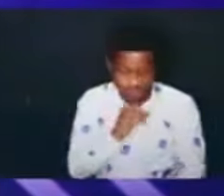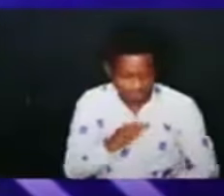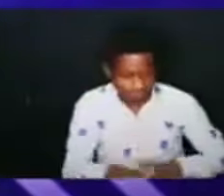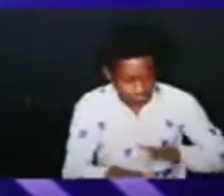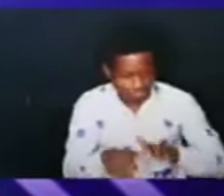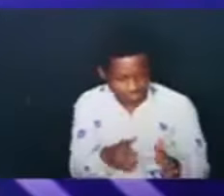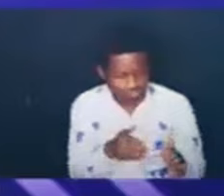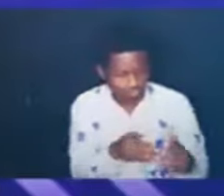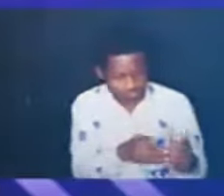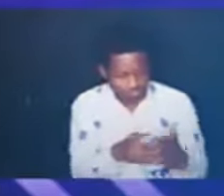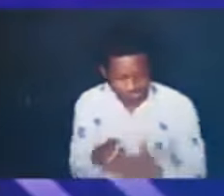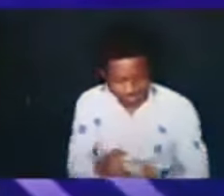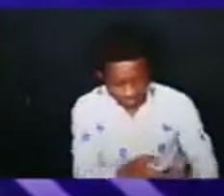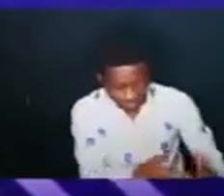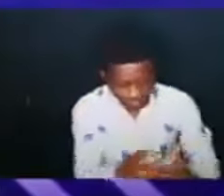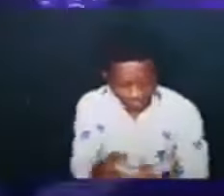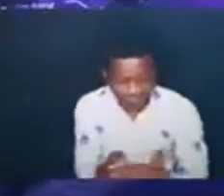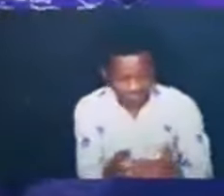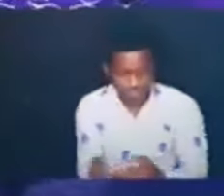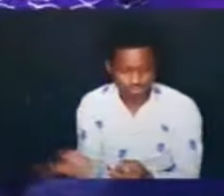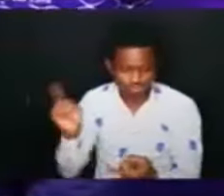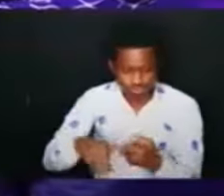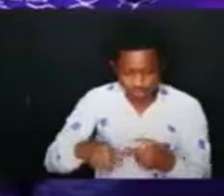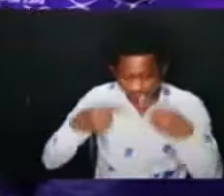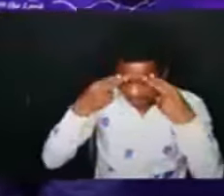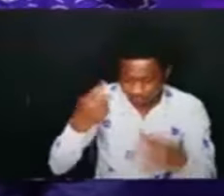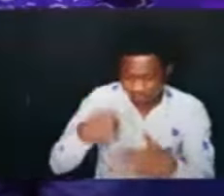pass what he has said to Abraham.